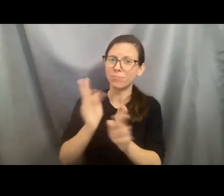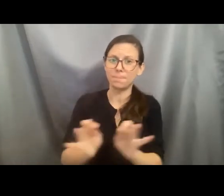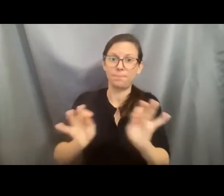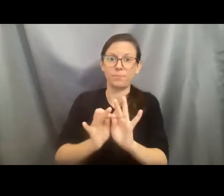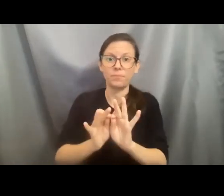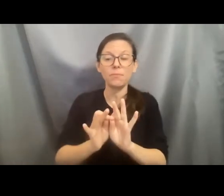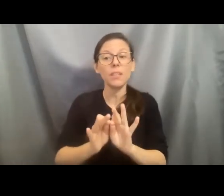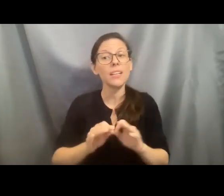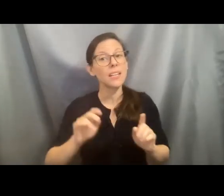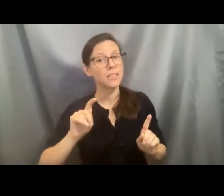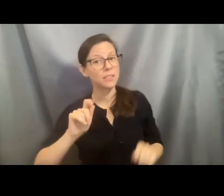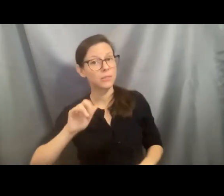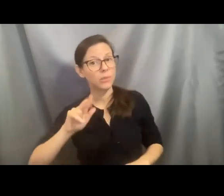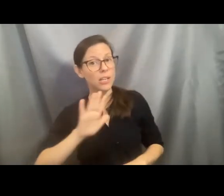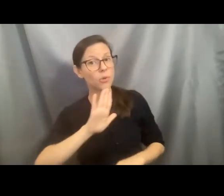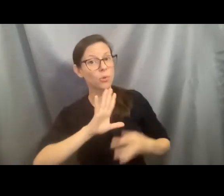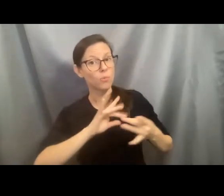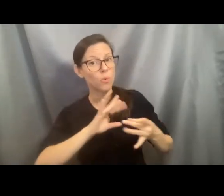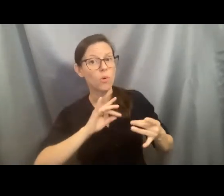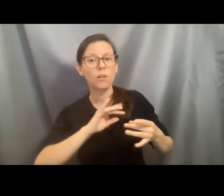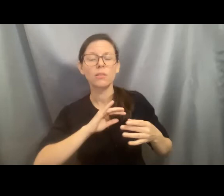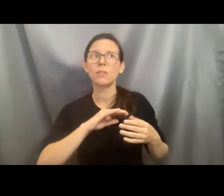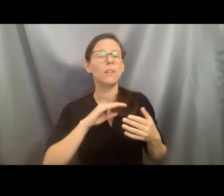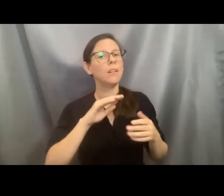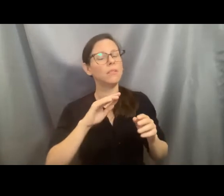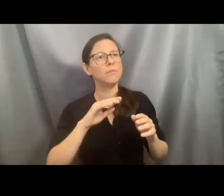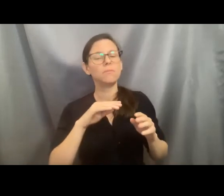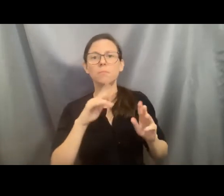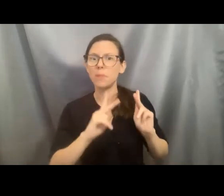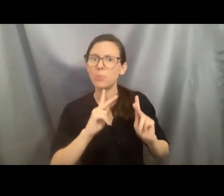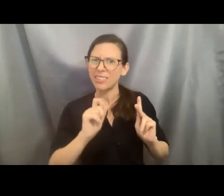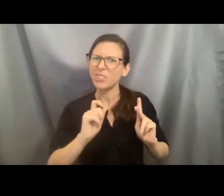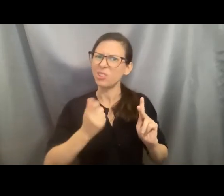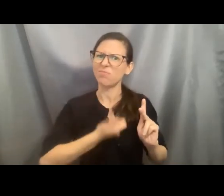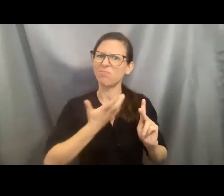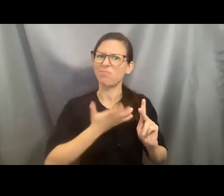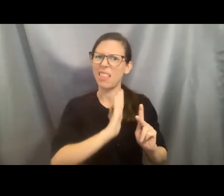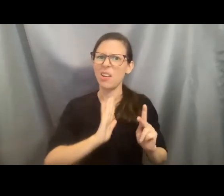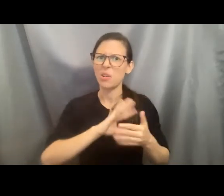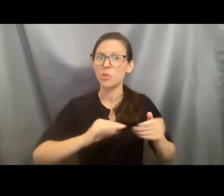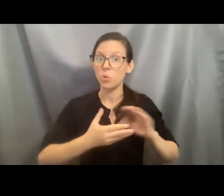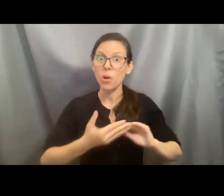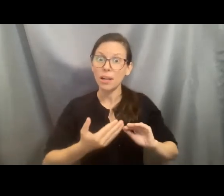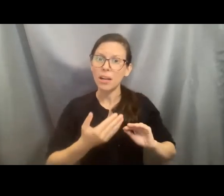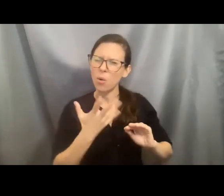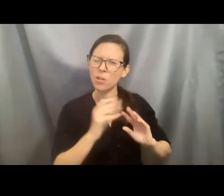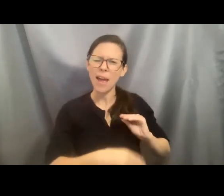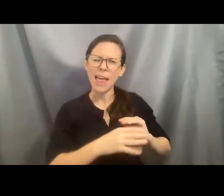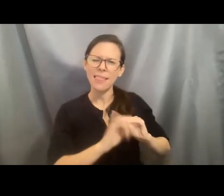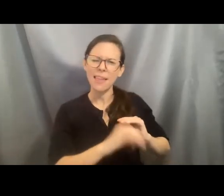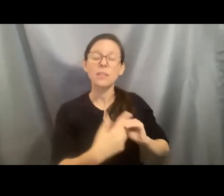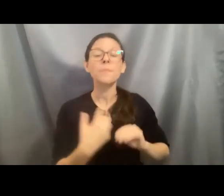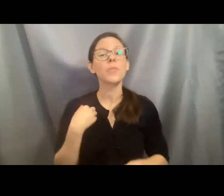an excellent point about everybody sharing their stories, there was a young woman who had